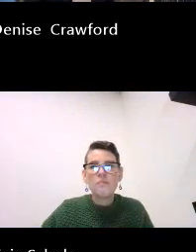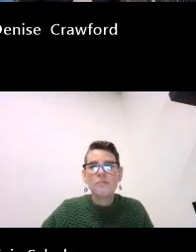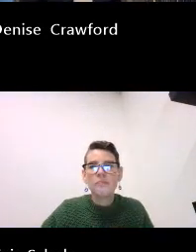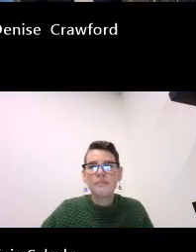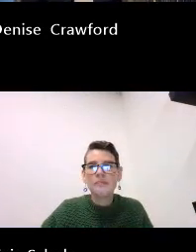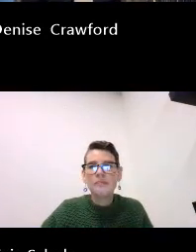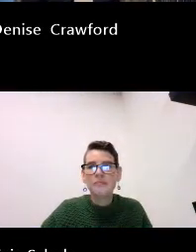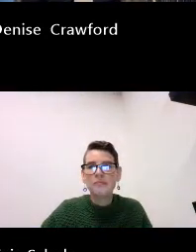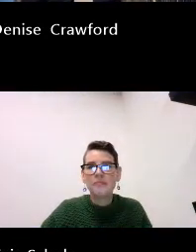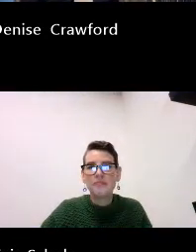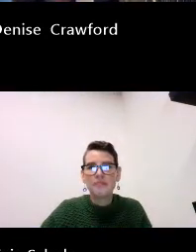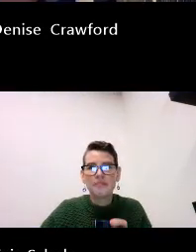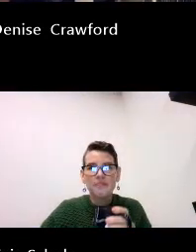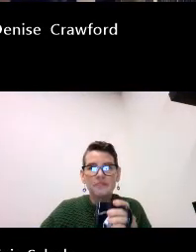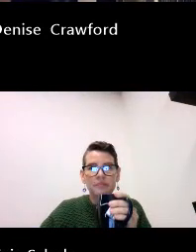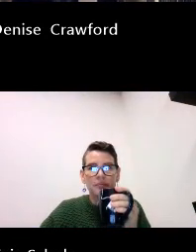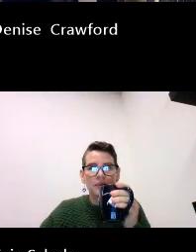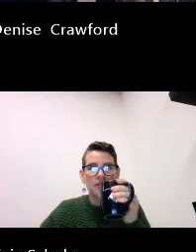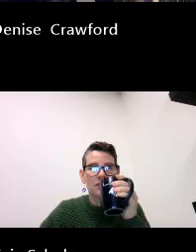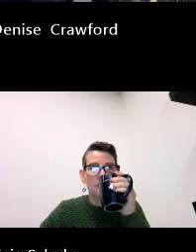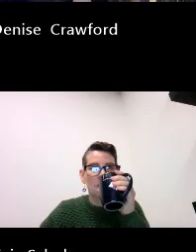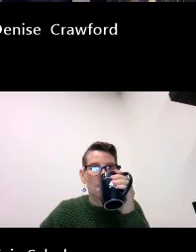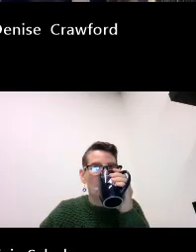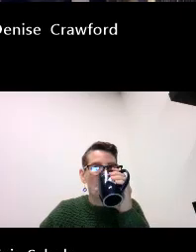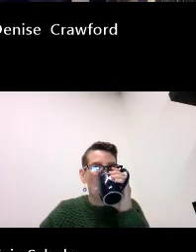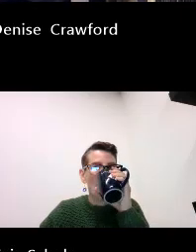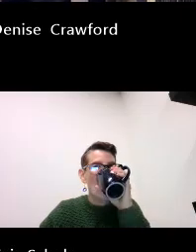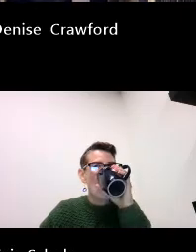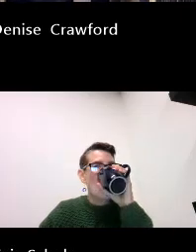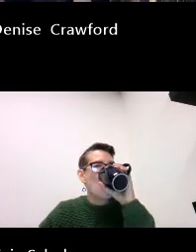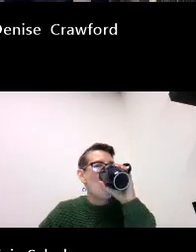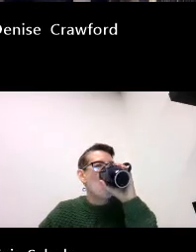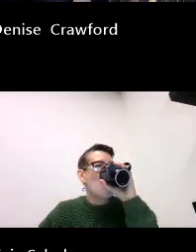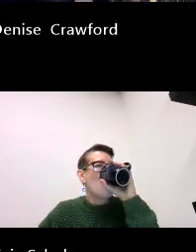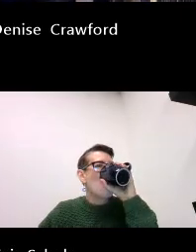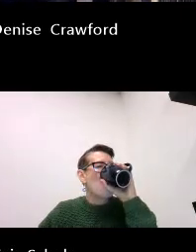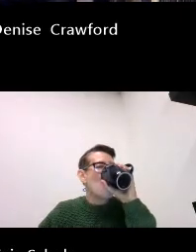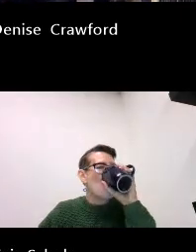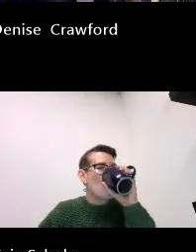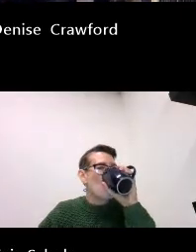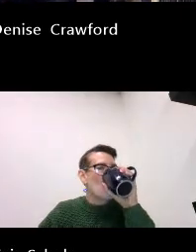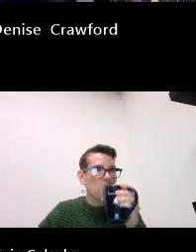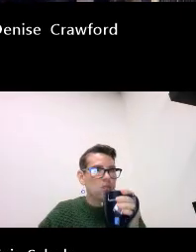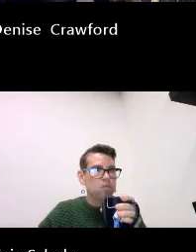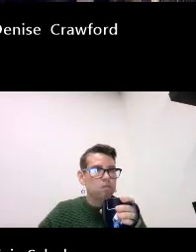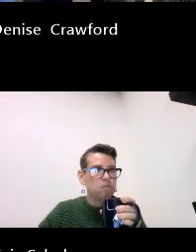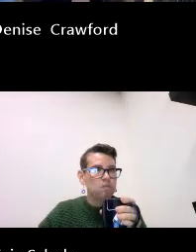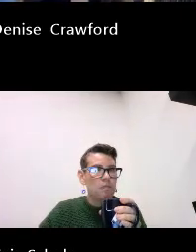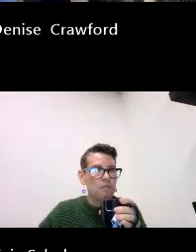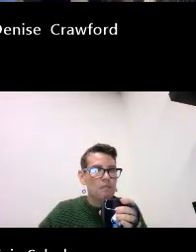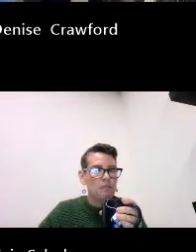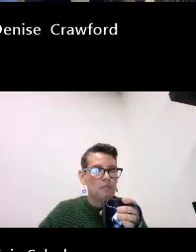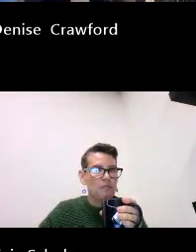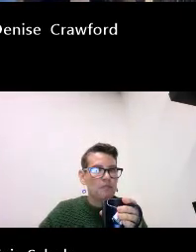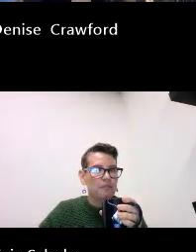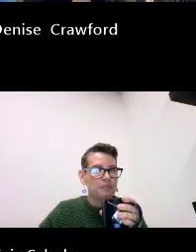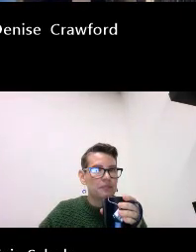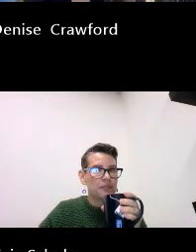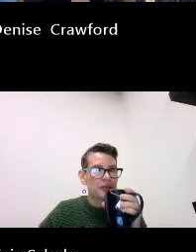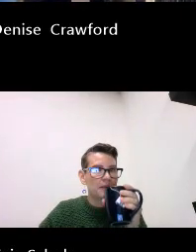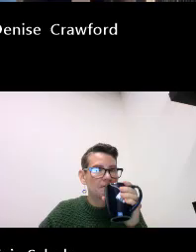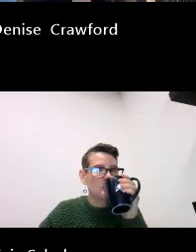bit, and mainly focusing around quality and documentation has kind of been my area of expertise.